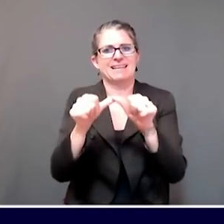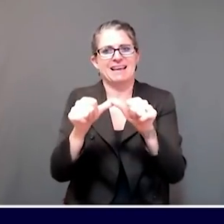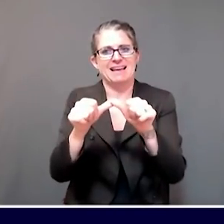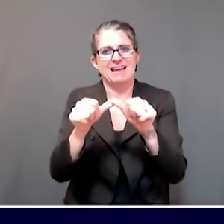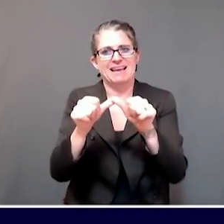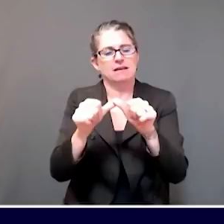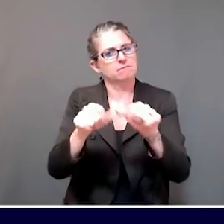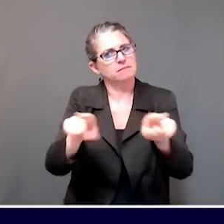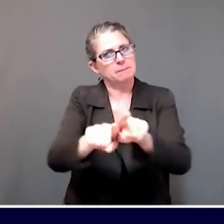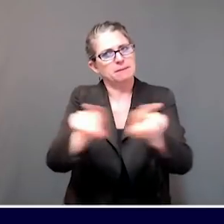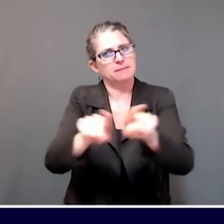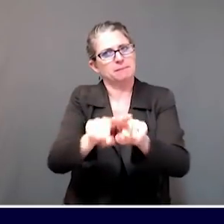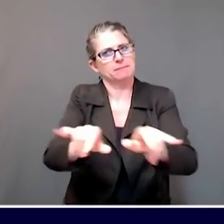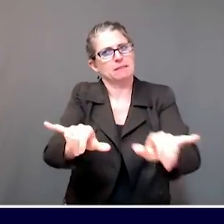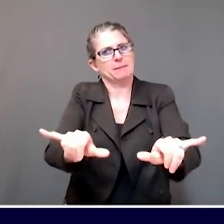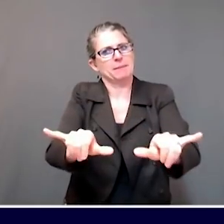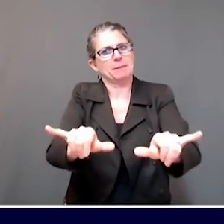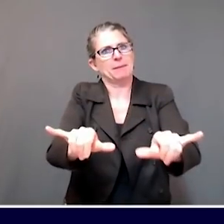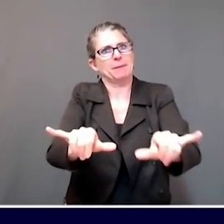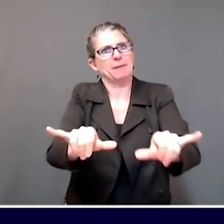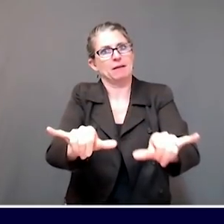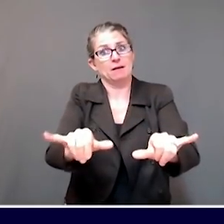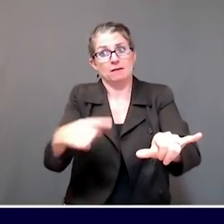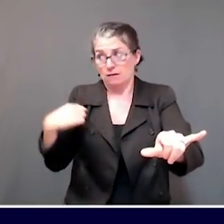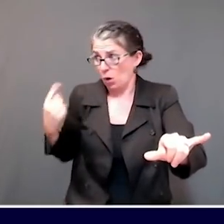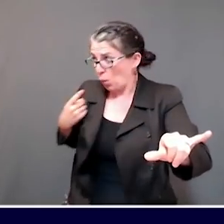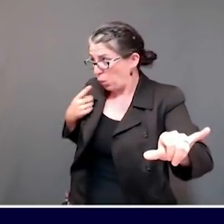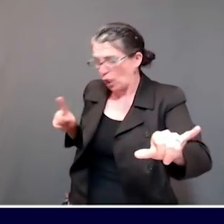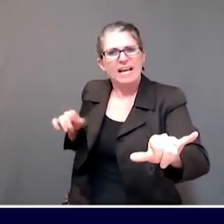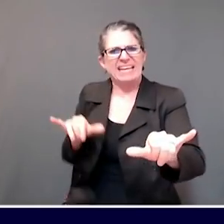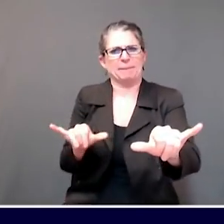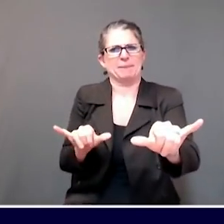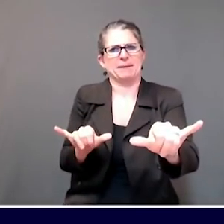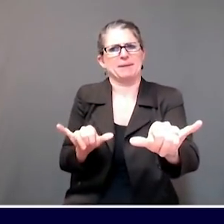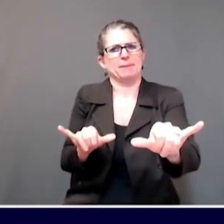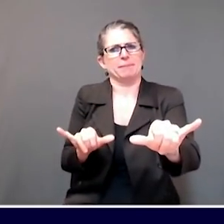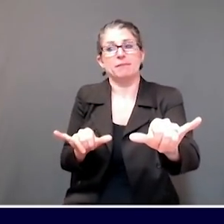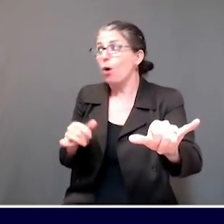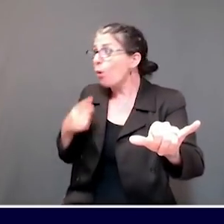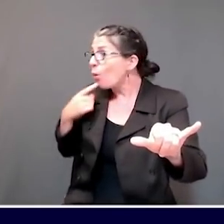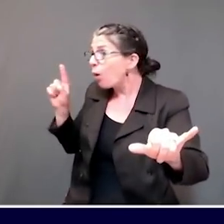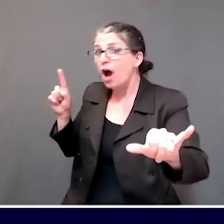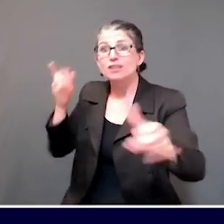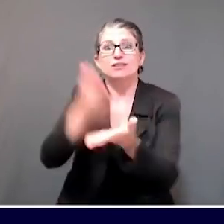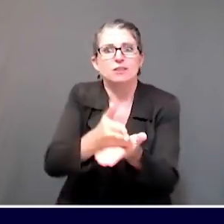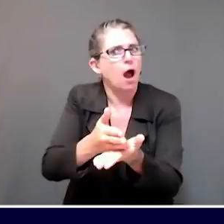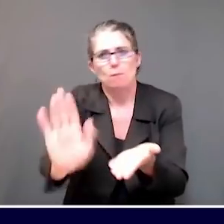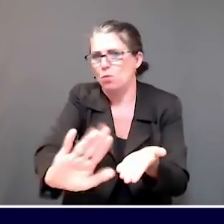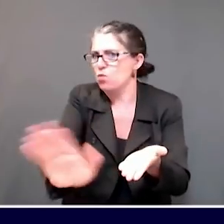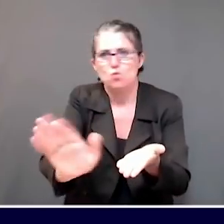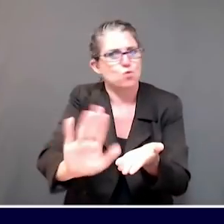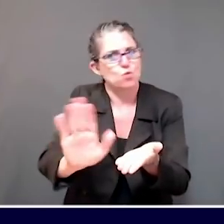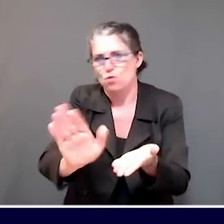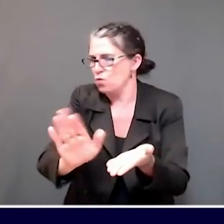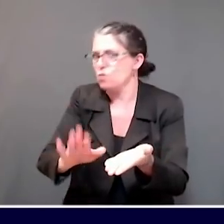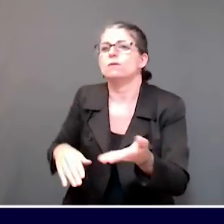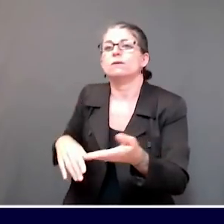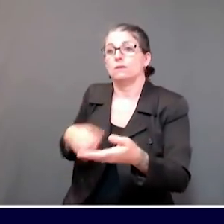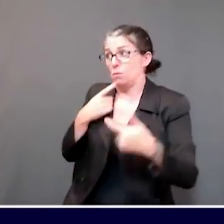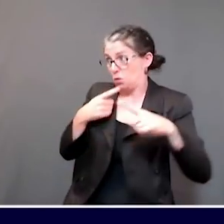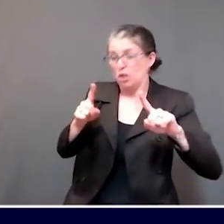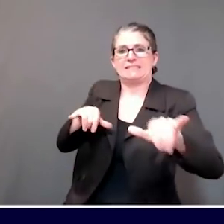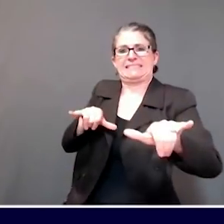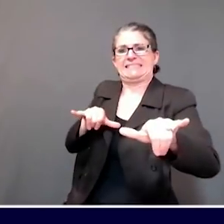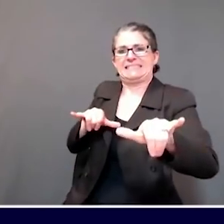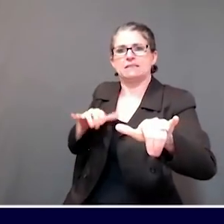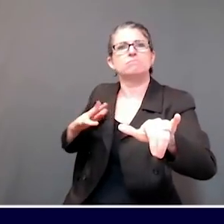protect ourselves, to protect the health and safety of our loved ones and that of the members of our community, to